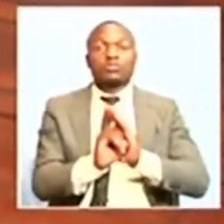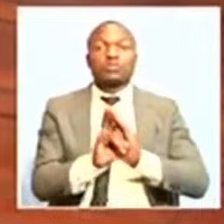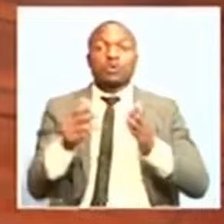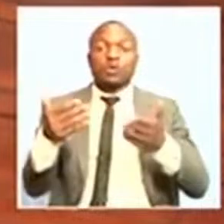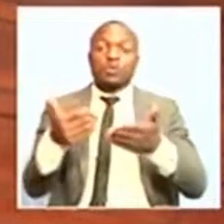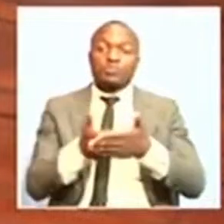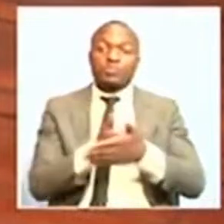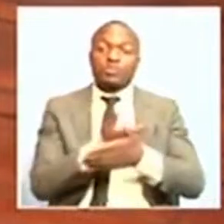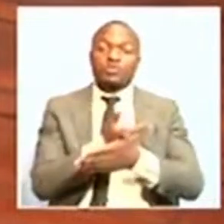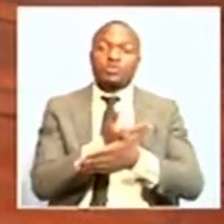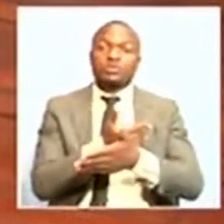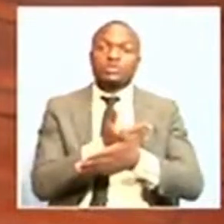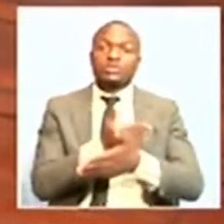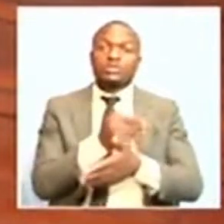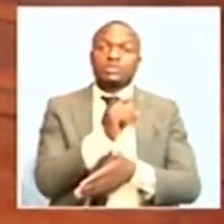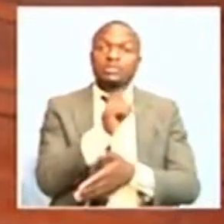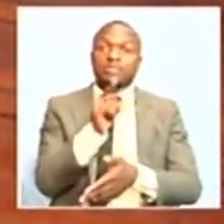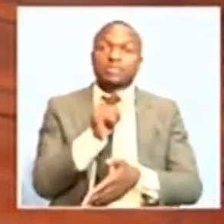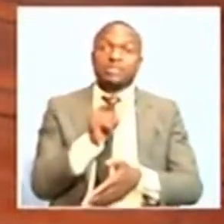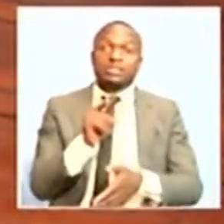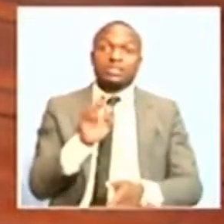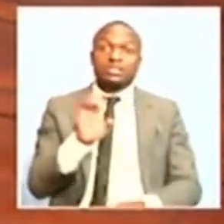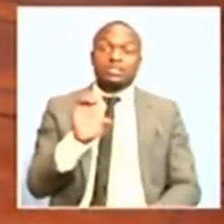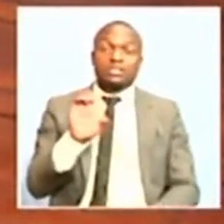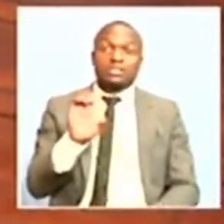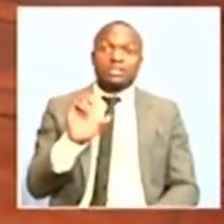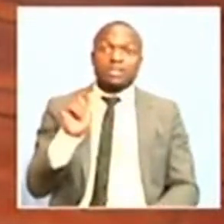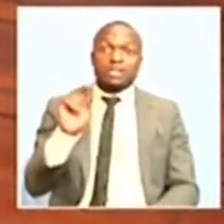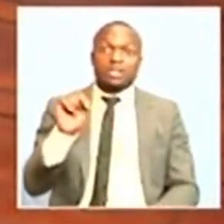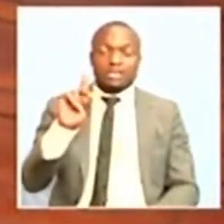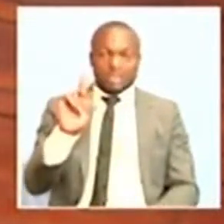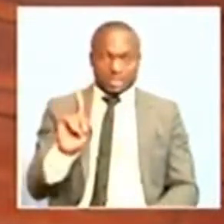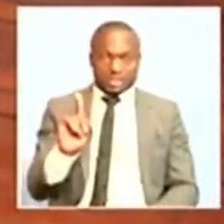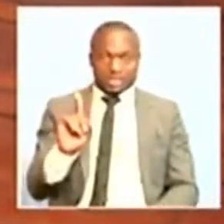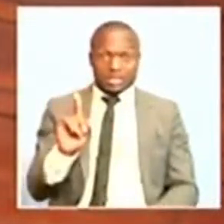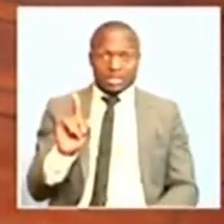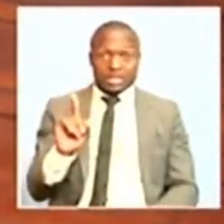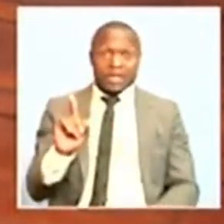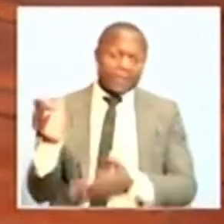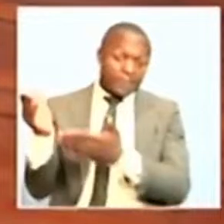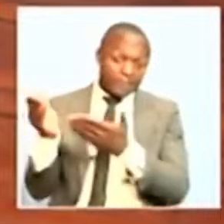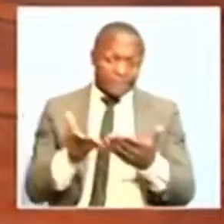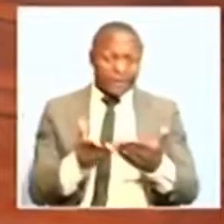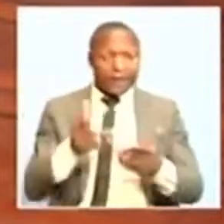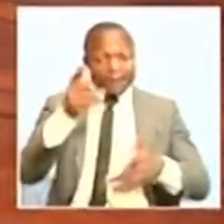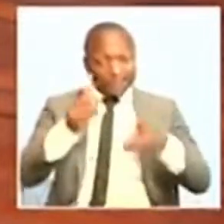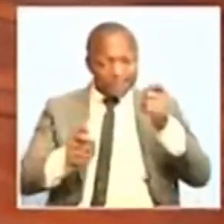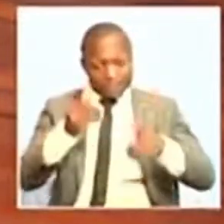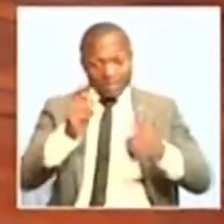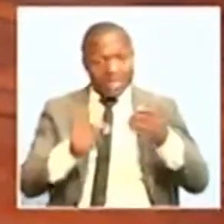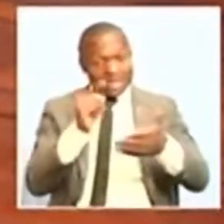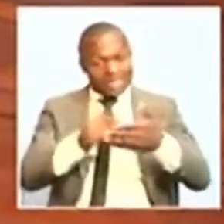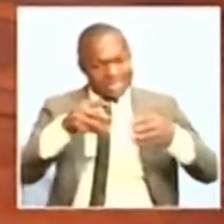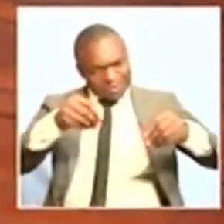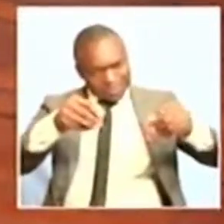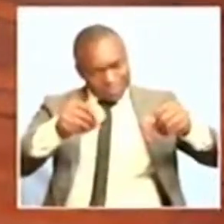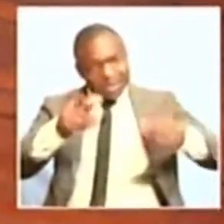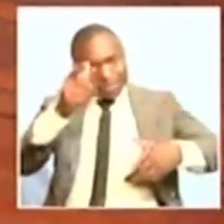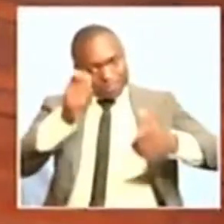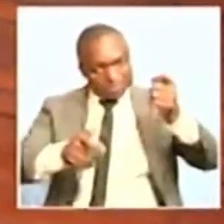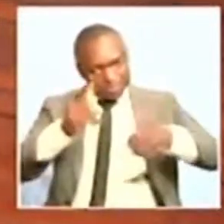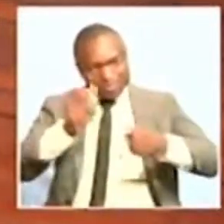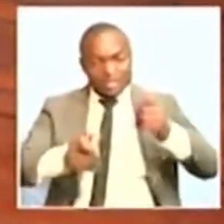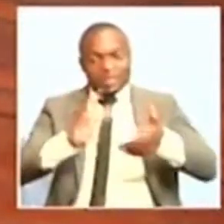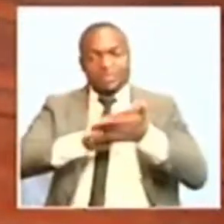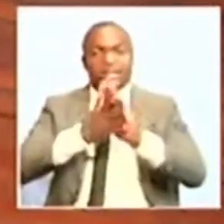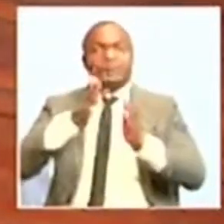is actually bringing down the production of milk in our country, and you know this powdered milk is getting